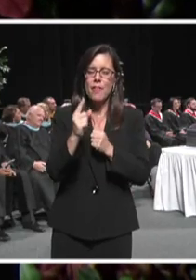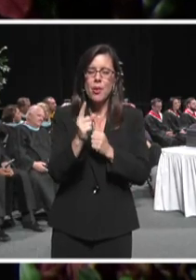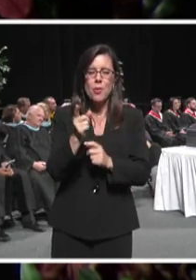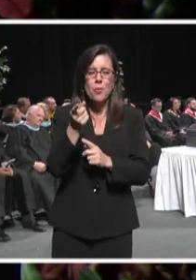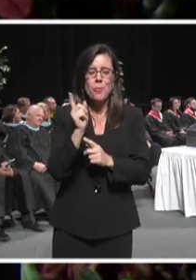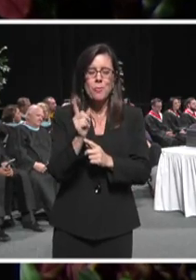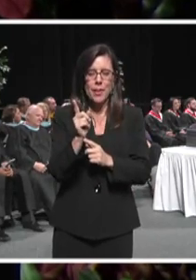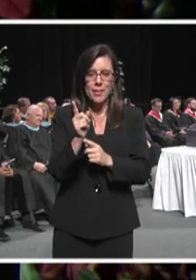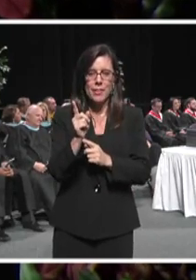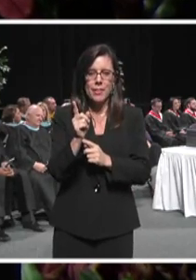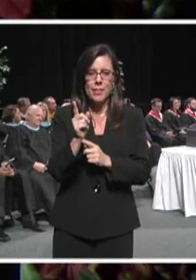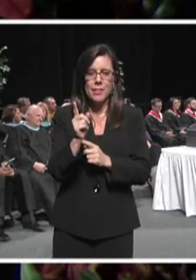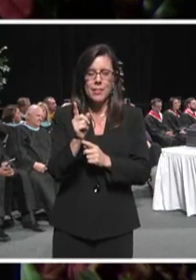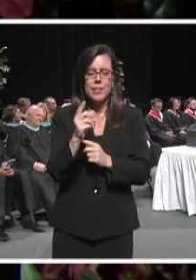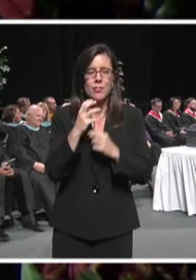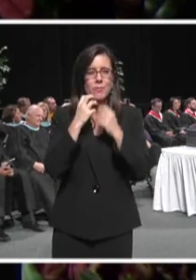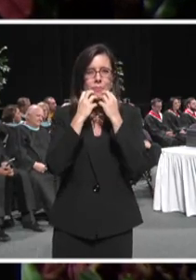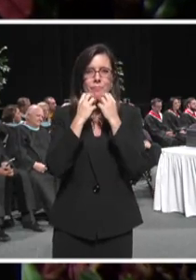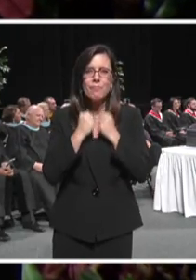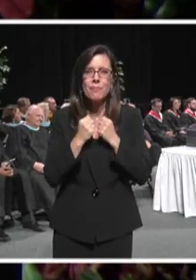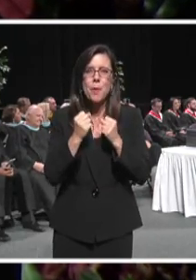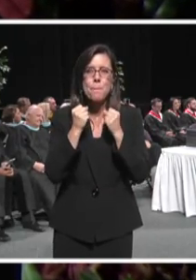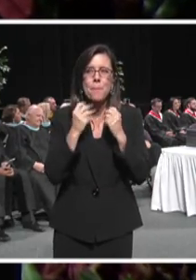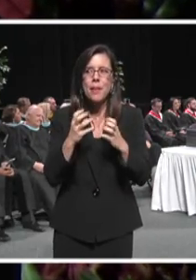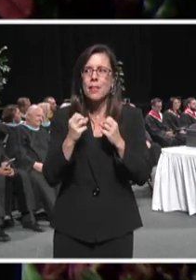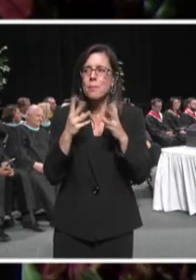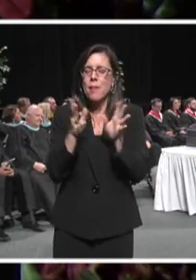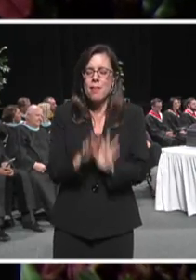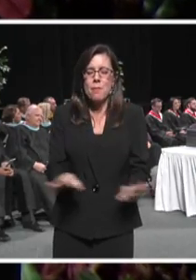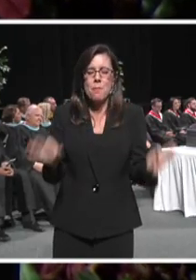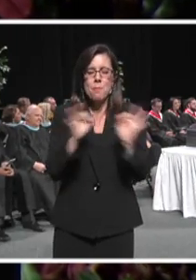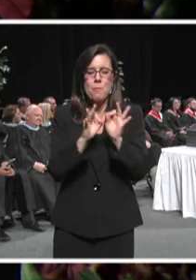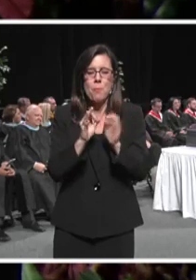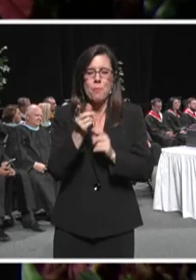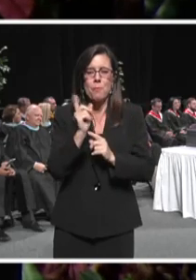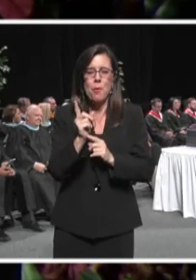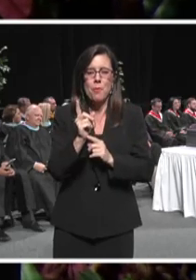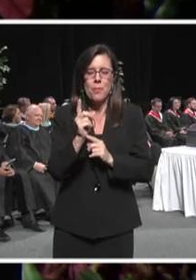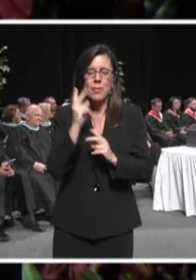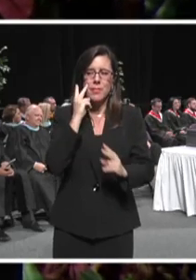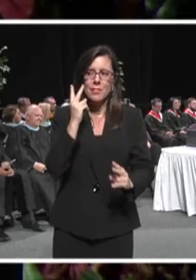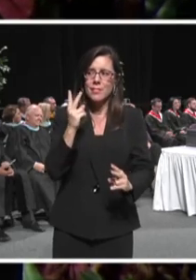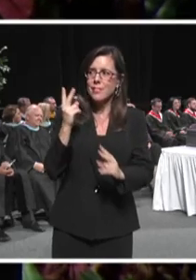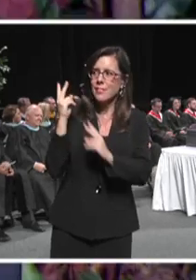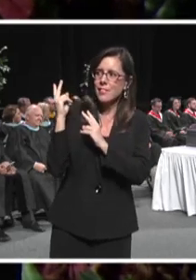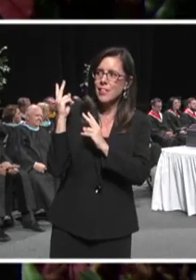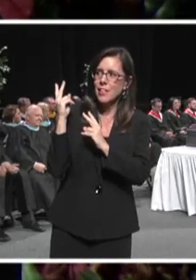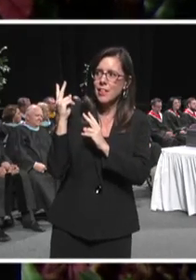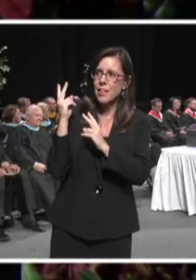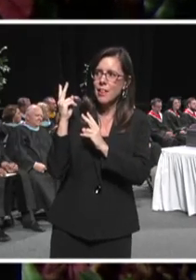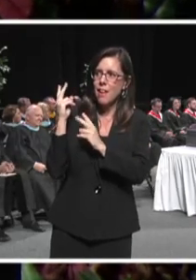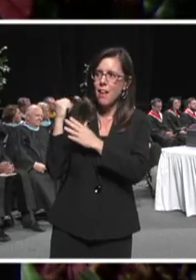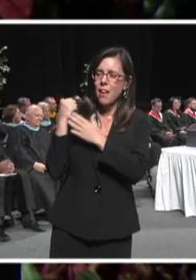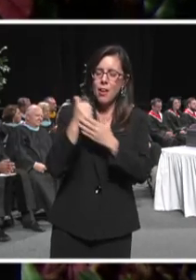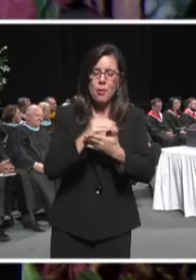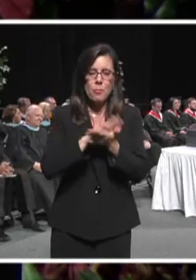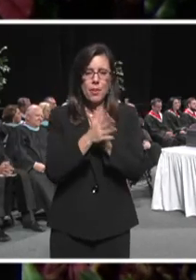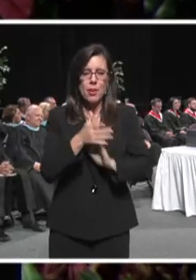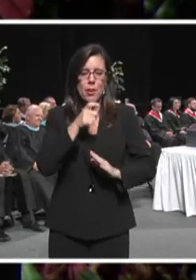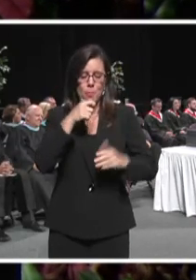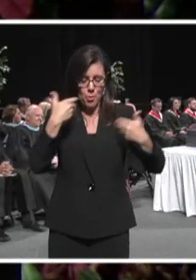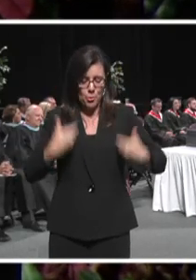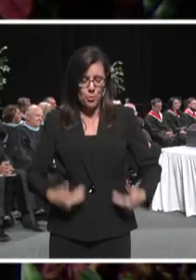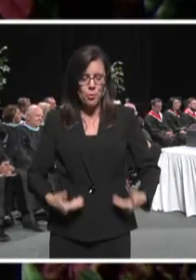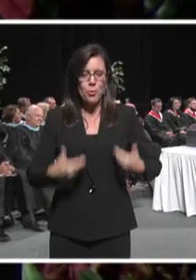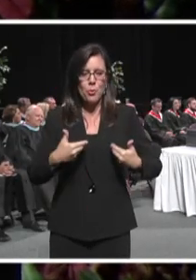take a minute to cherish the many vital moments in our high school careers that have made us who we are today and